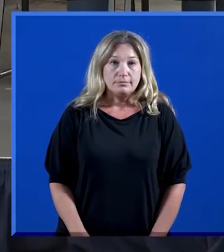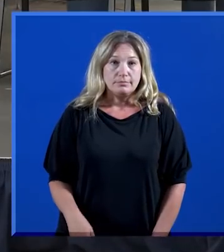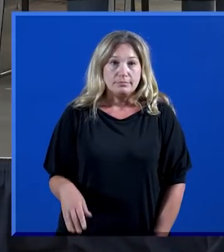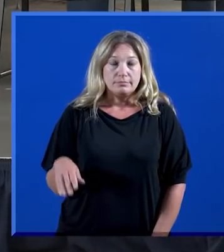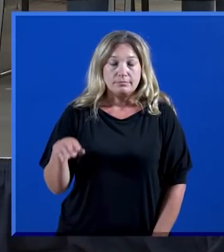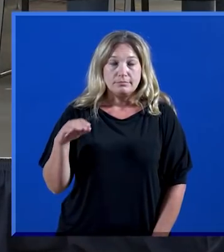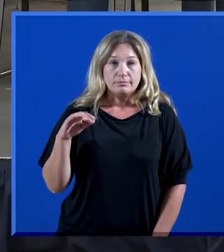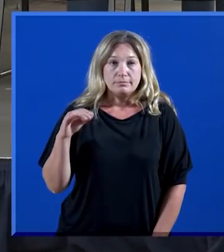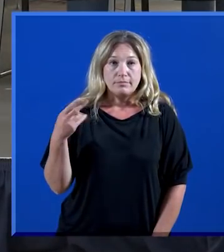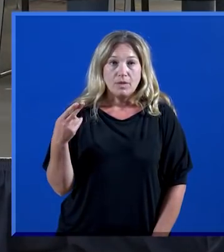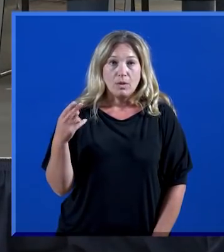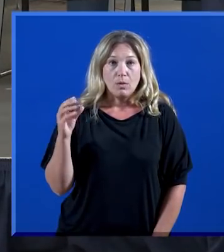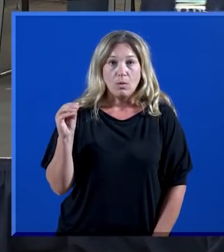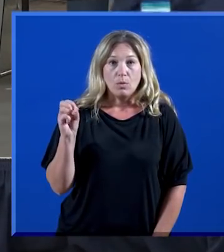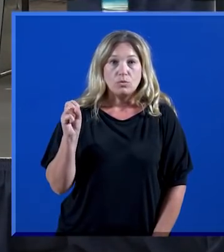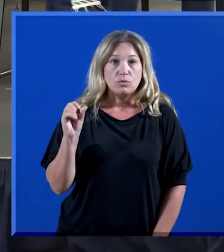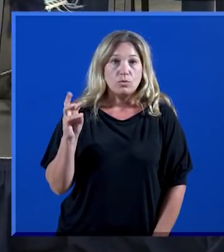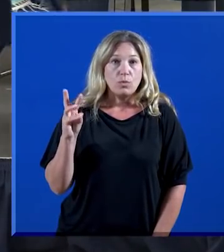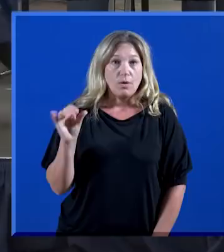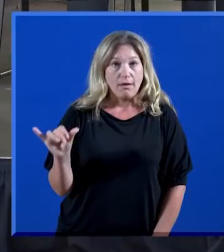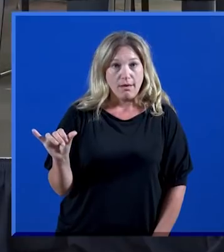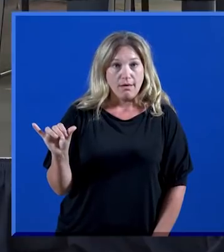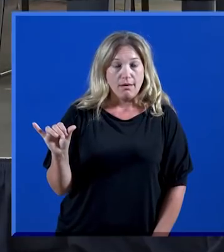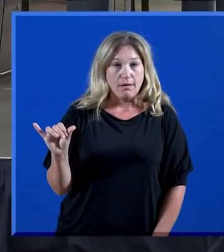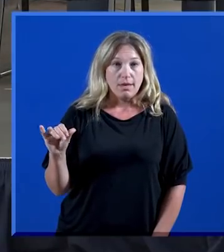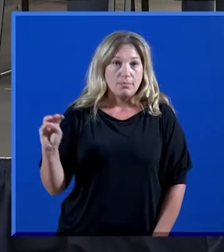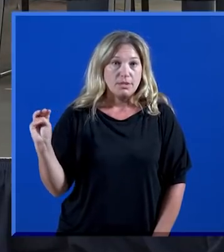Josue Michao.